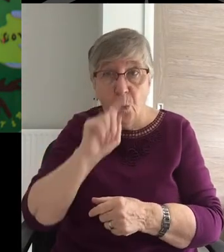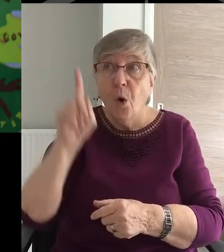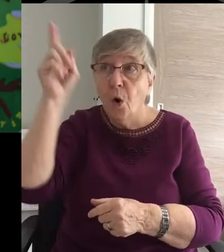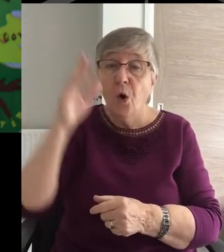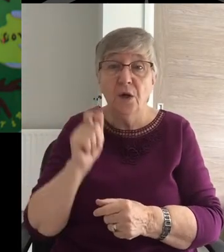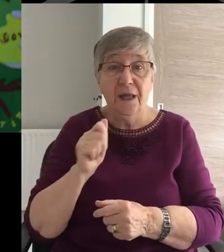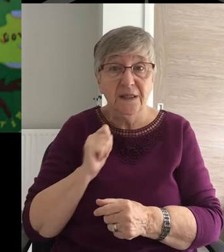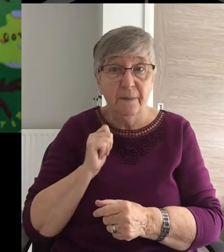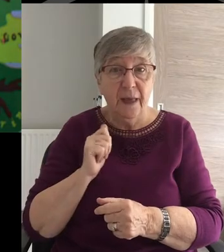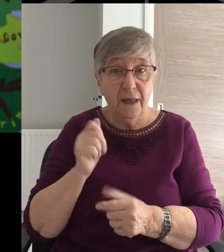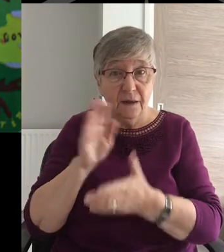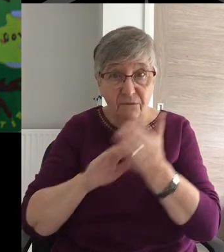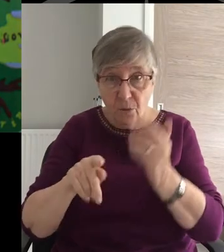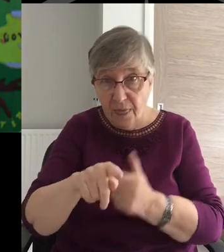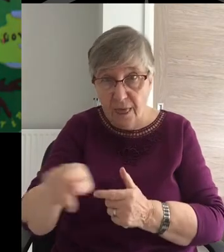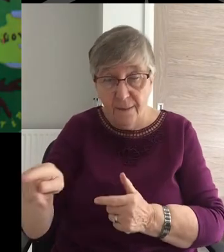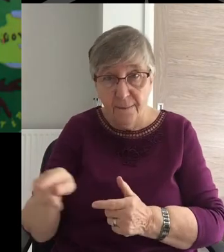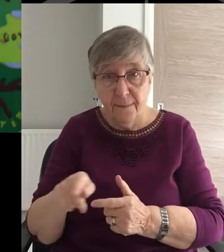from them.